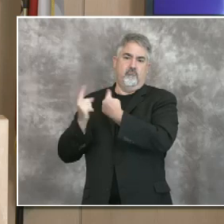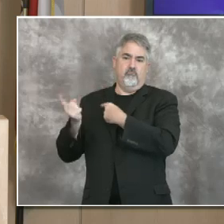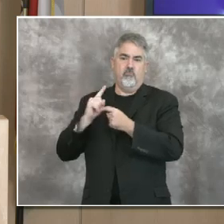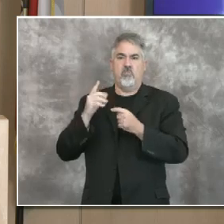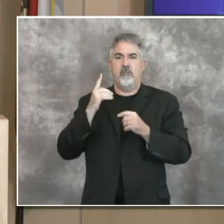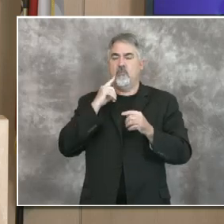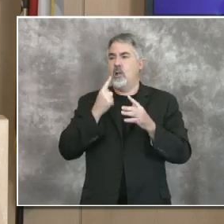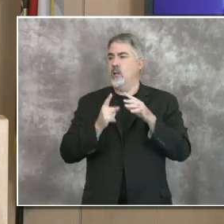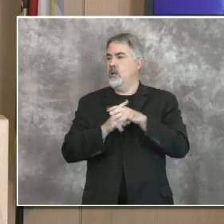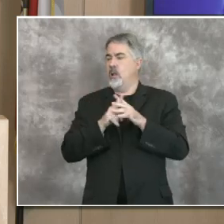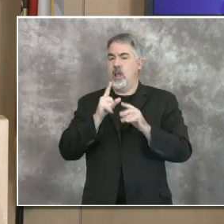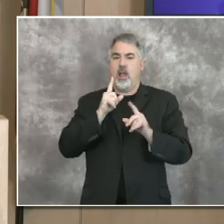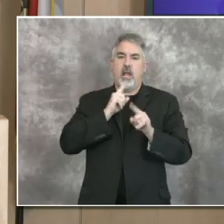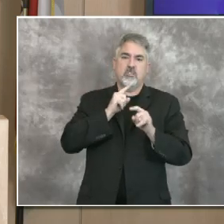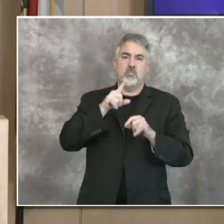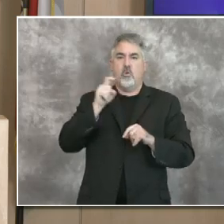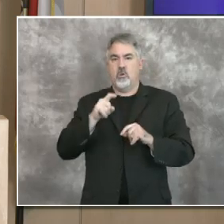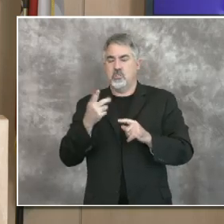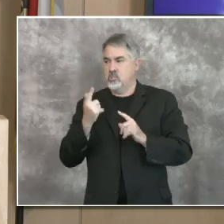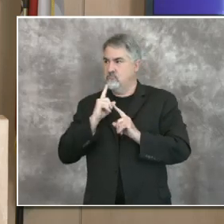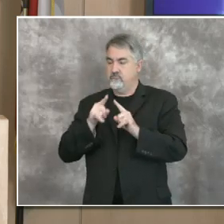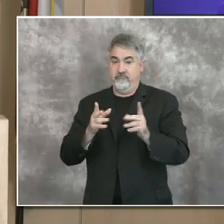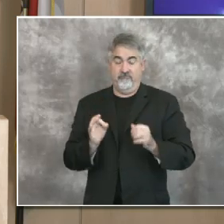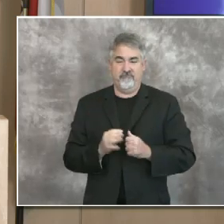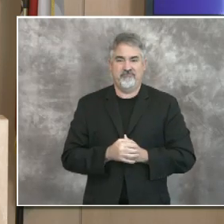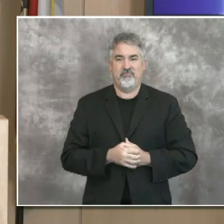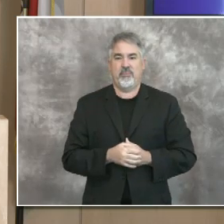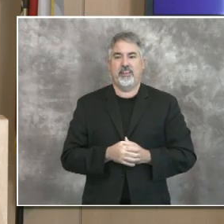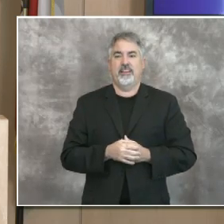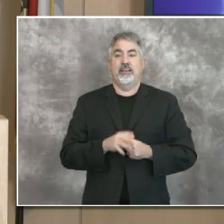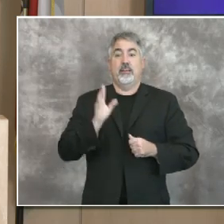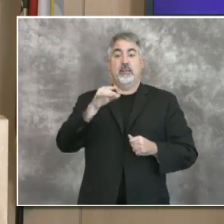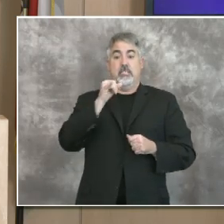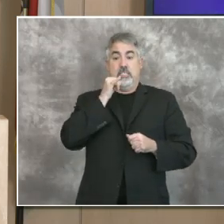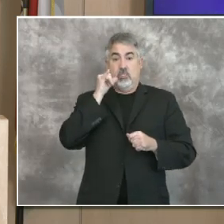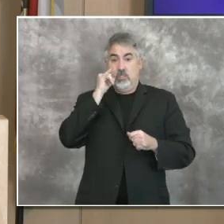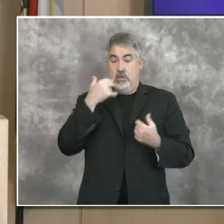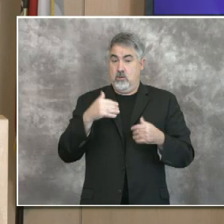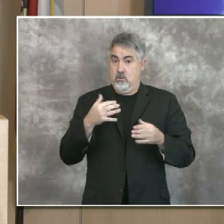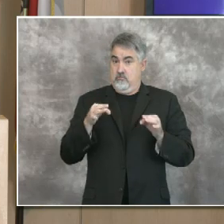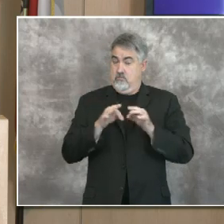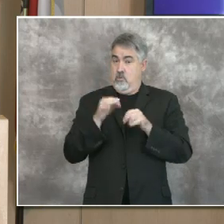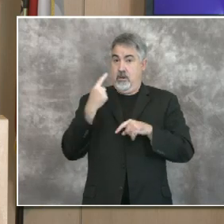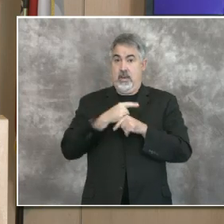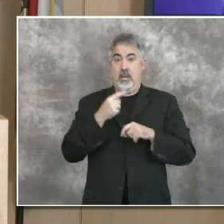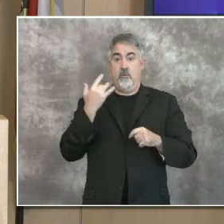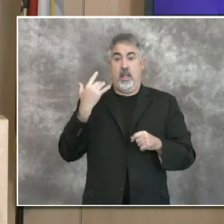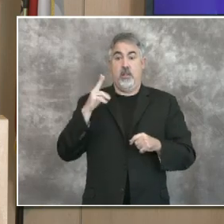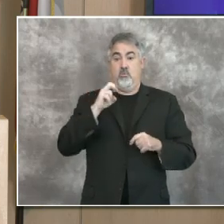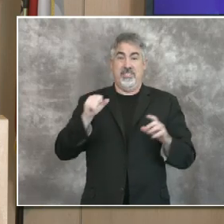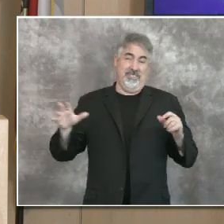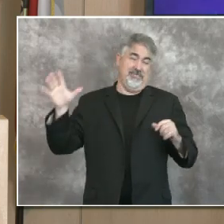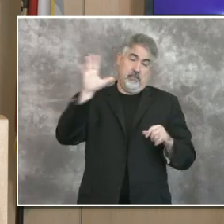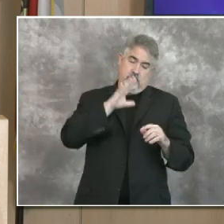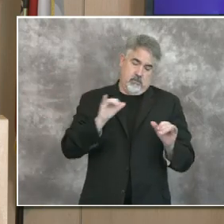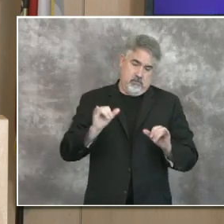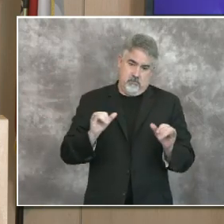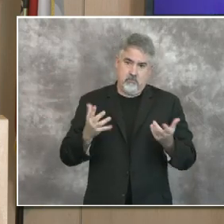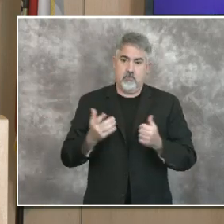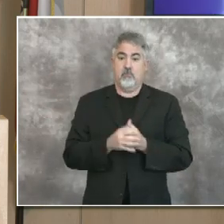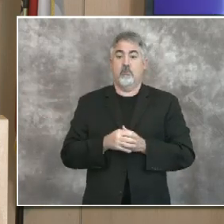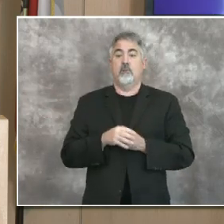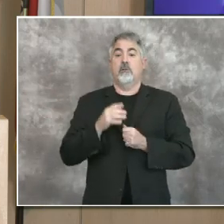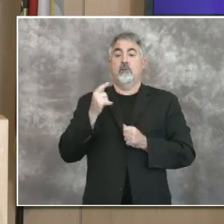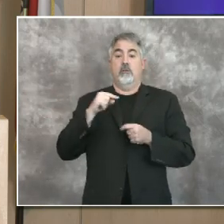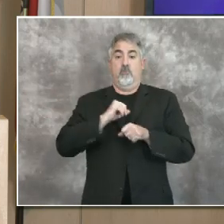Q&A portion. Yesterday was a critical day in our nation's fight against COVID-19. And there are two